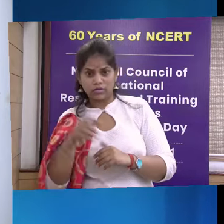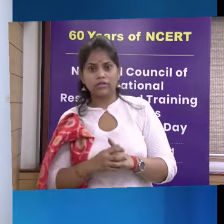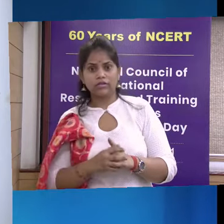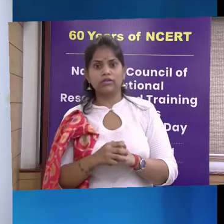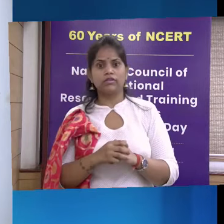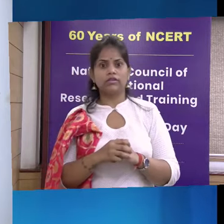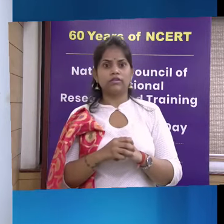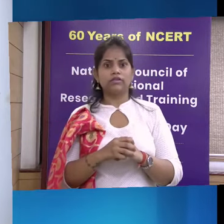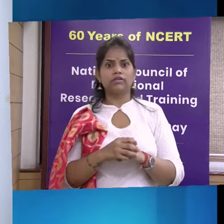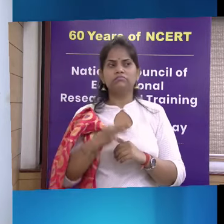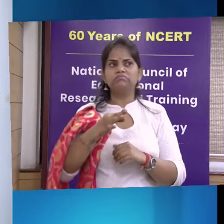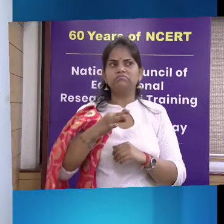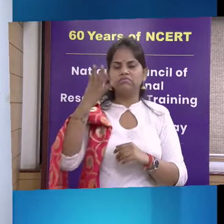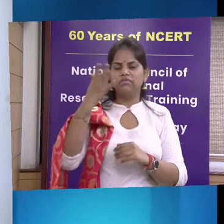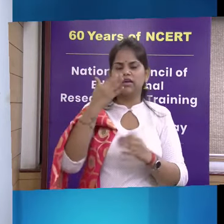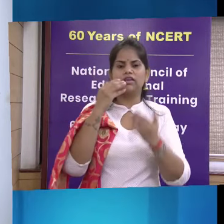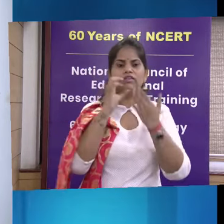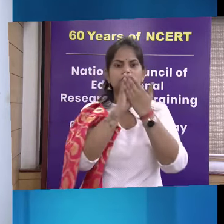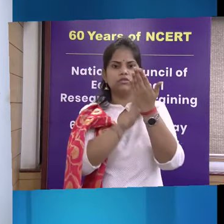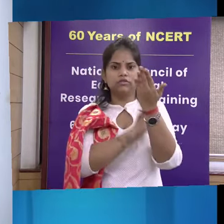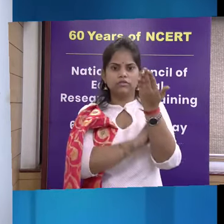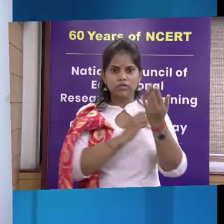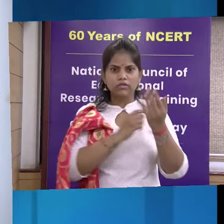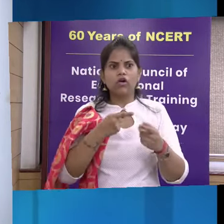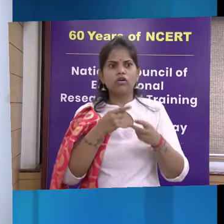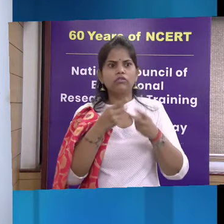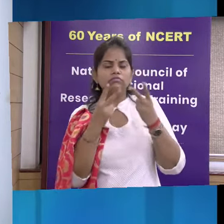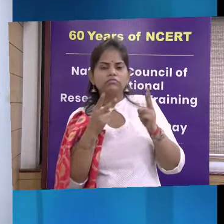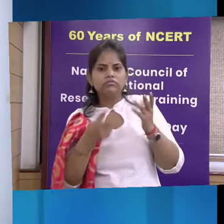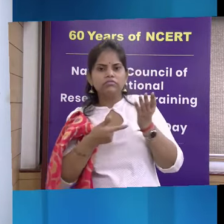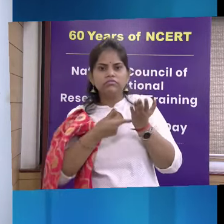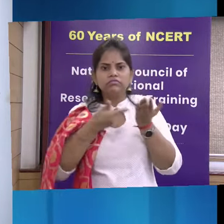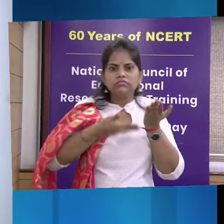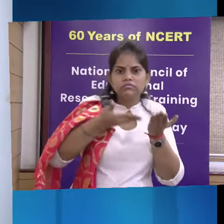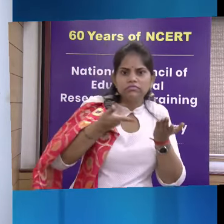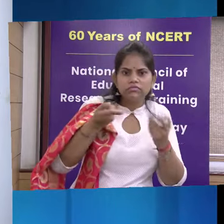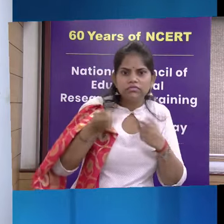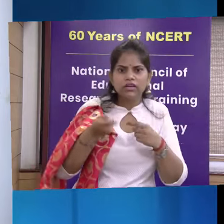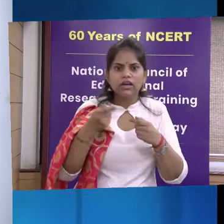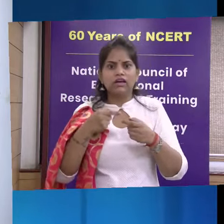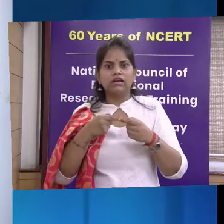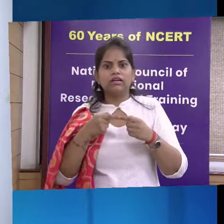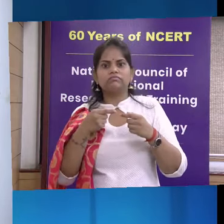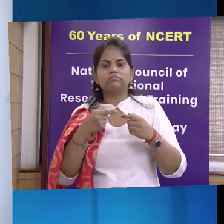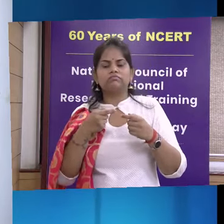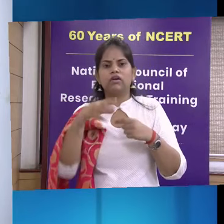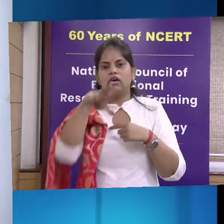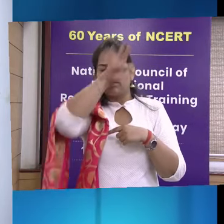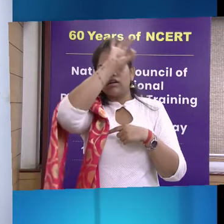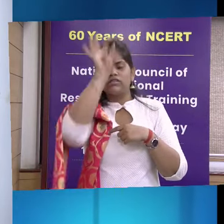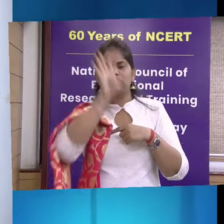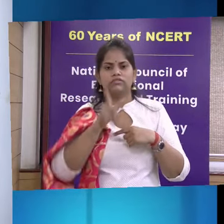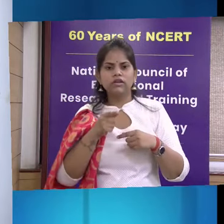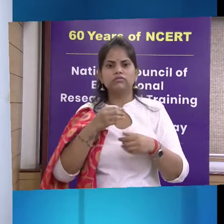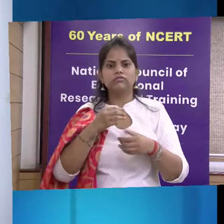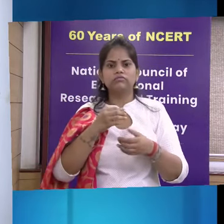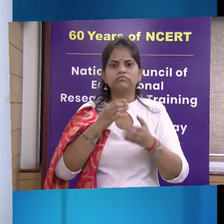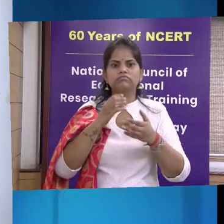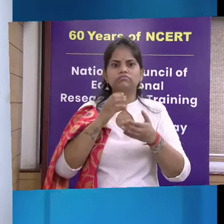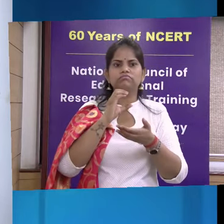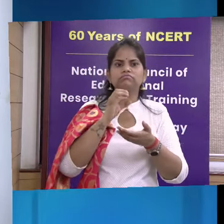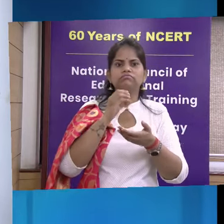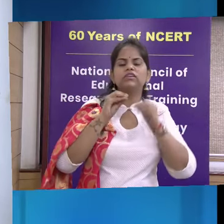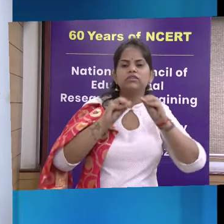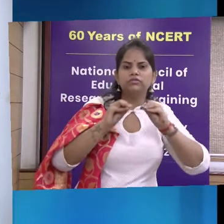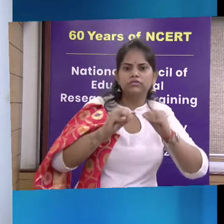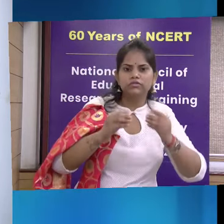an excellent curricular and pedagogical framework for early childhood education for children up to the age of 8 will be developed